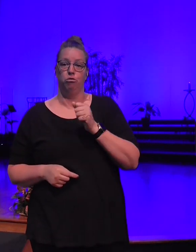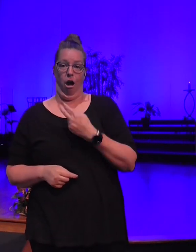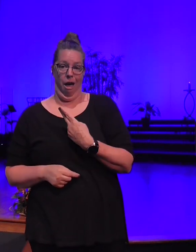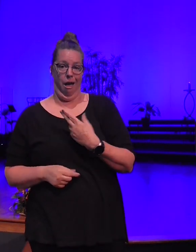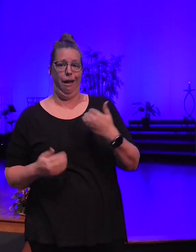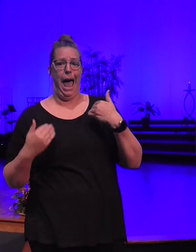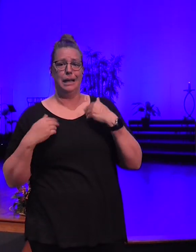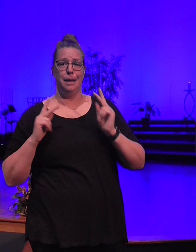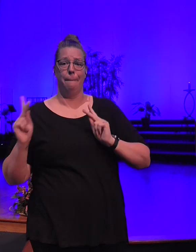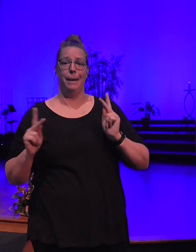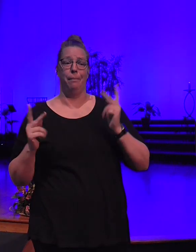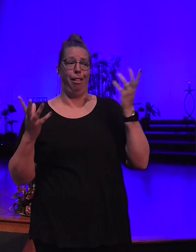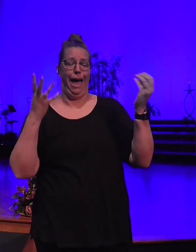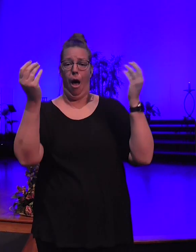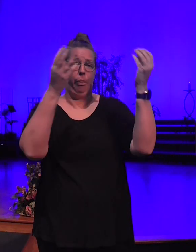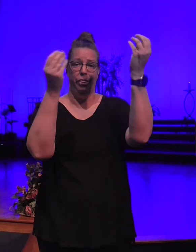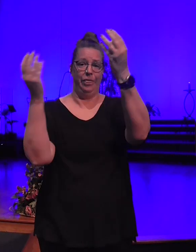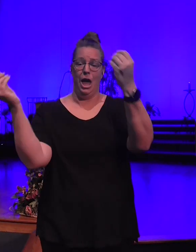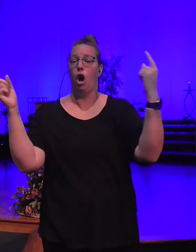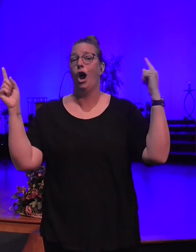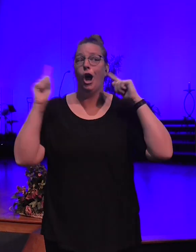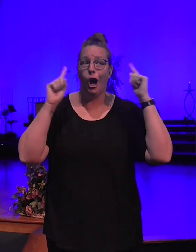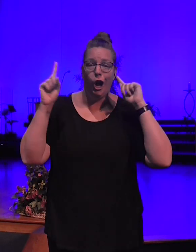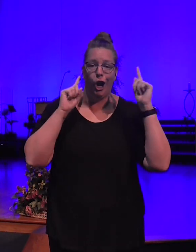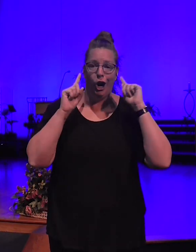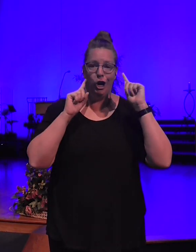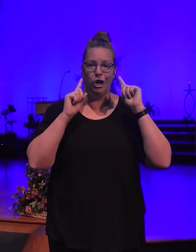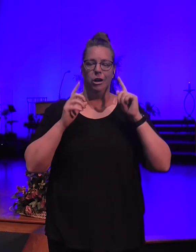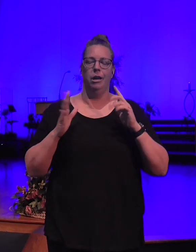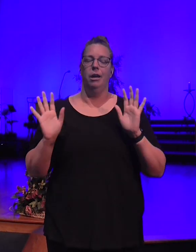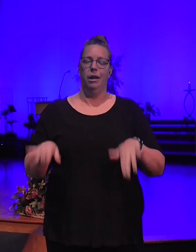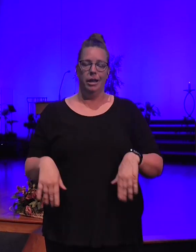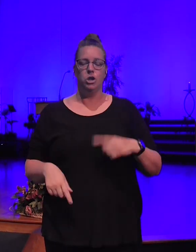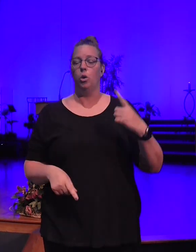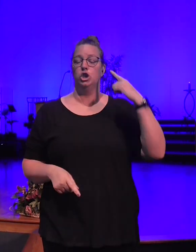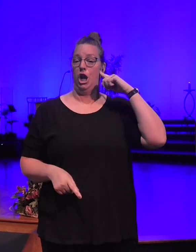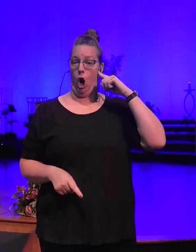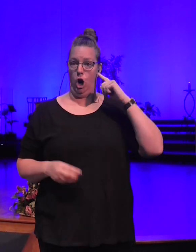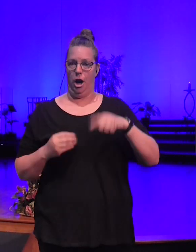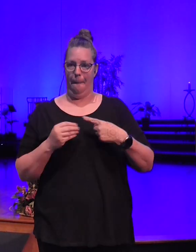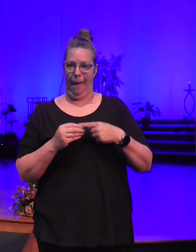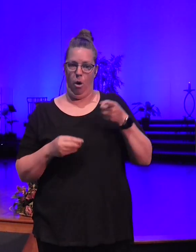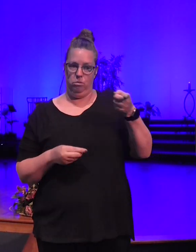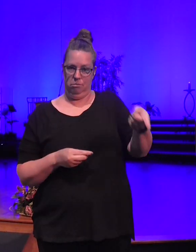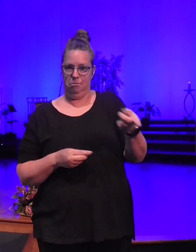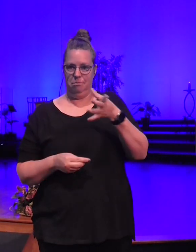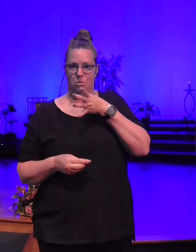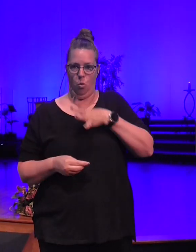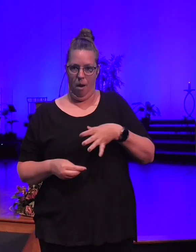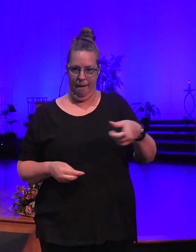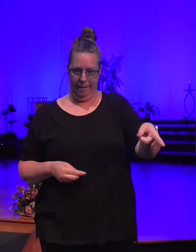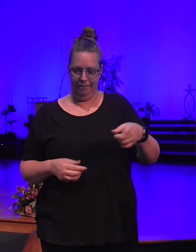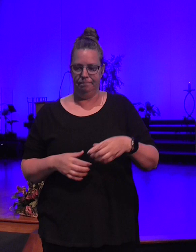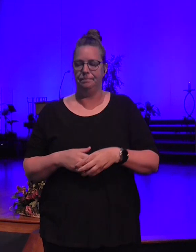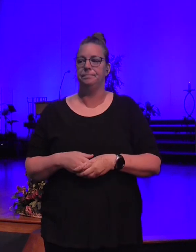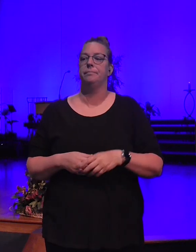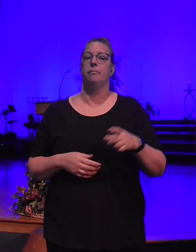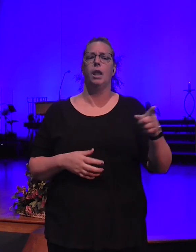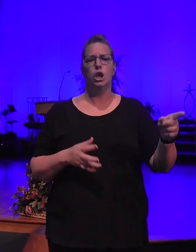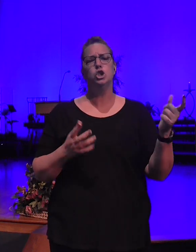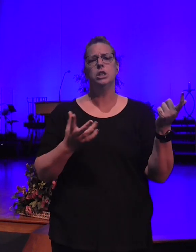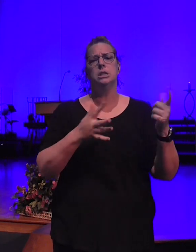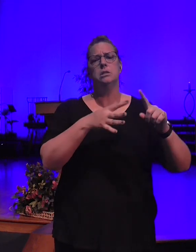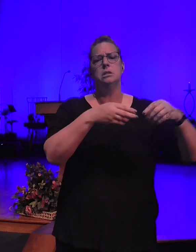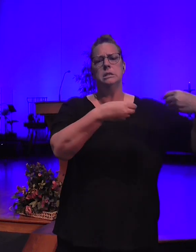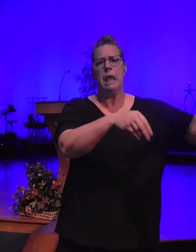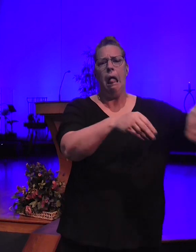who, hear about this. So Oprah heard about her, And at this point, she was starting to make money, but